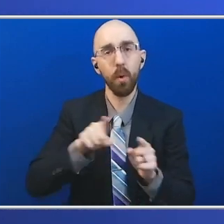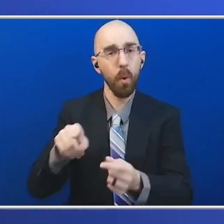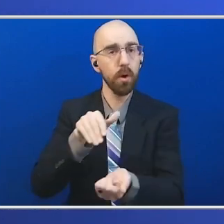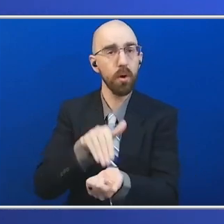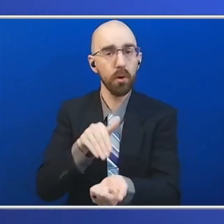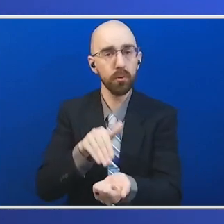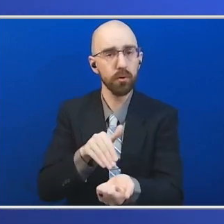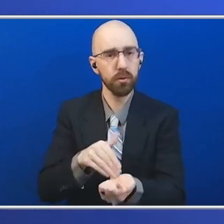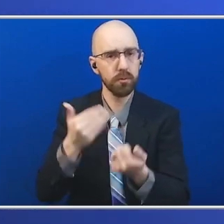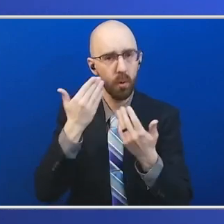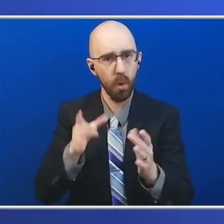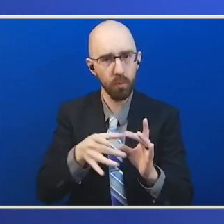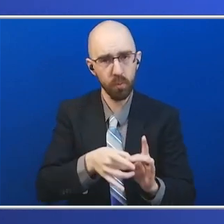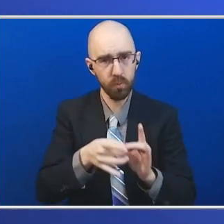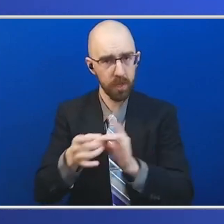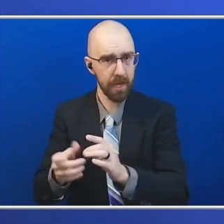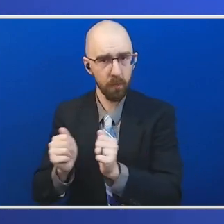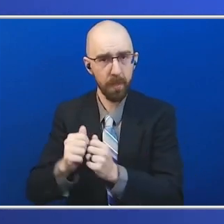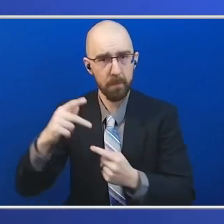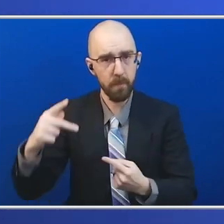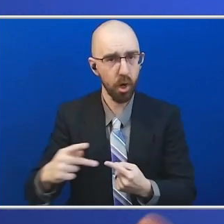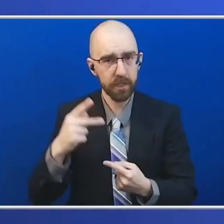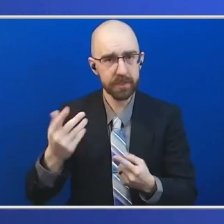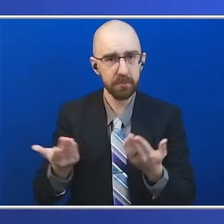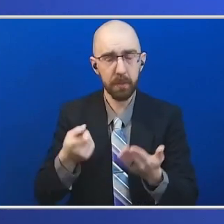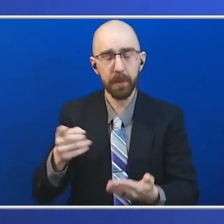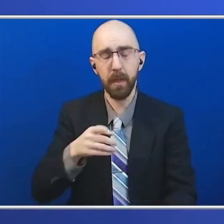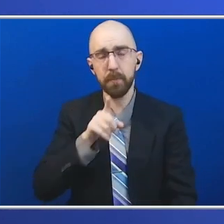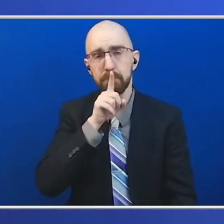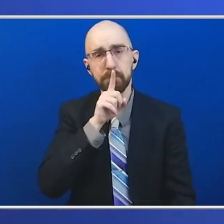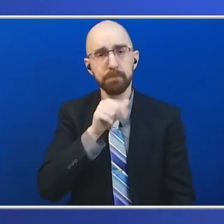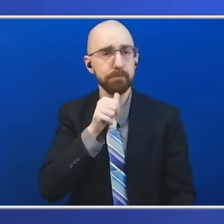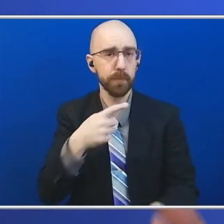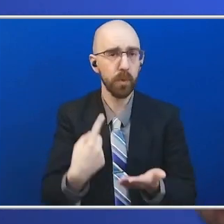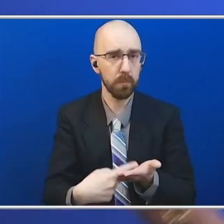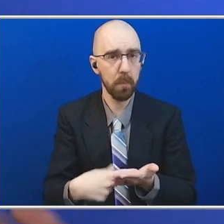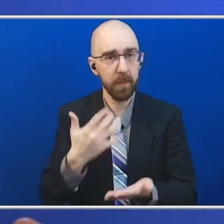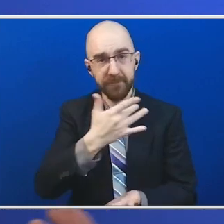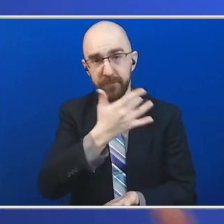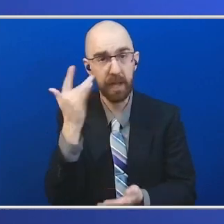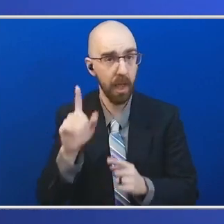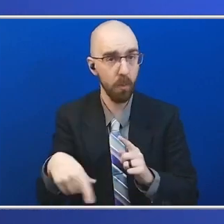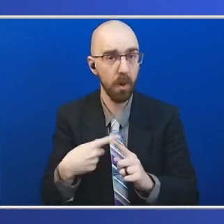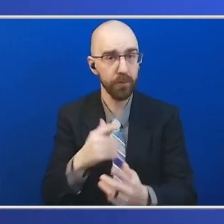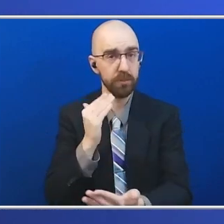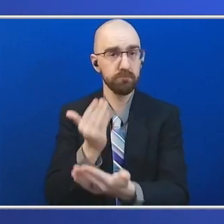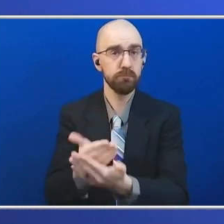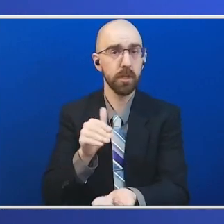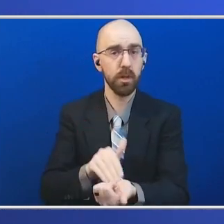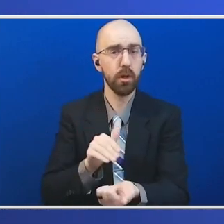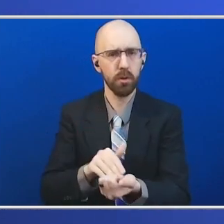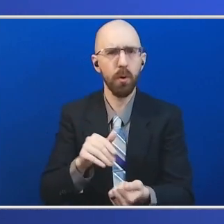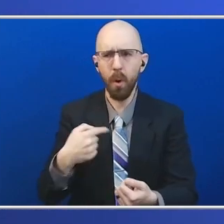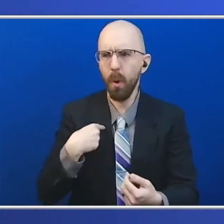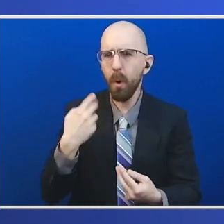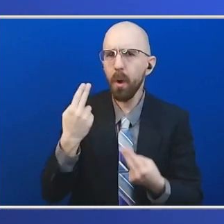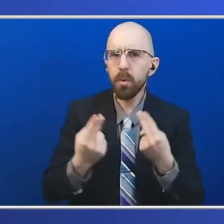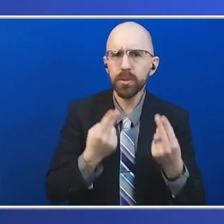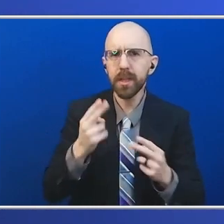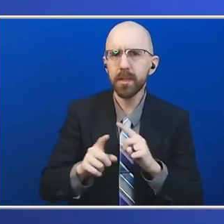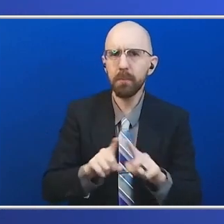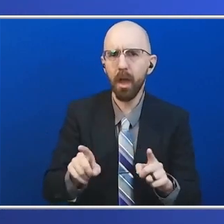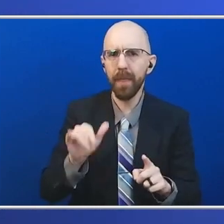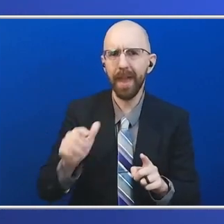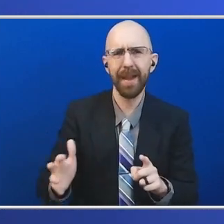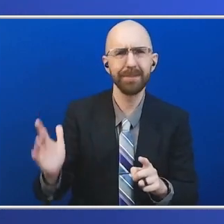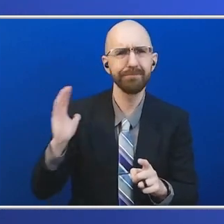to their Parkinson's. They may not talk about it. They may forget about it when they get to the physician. Oh, I had hallucinations at that part. Or